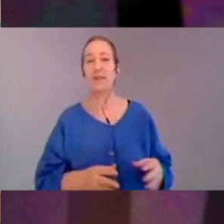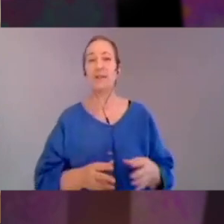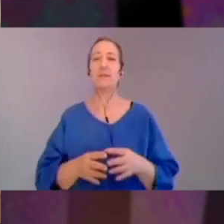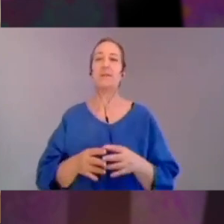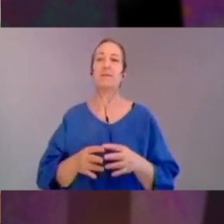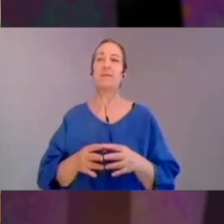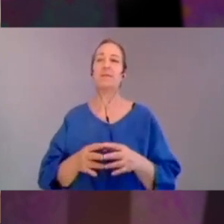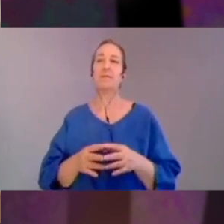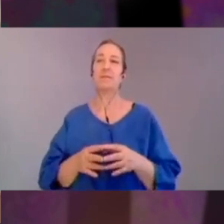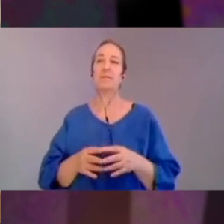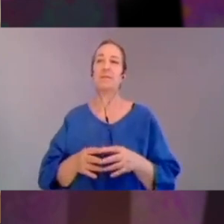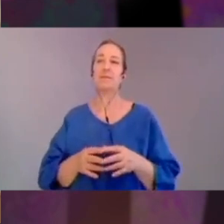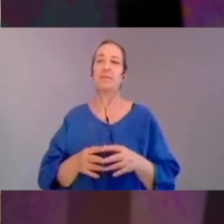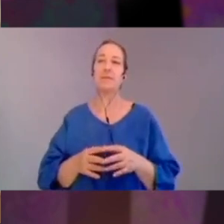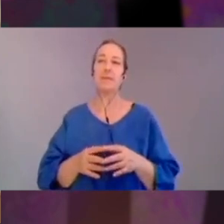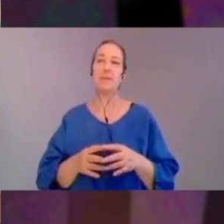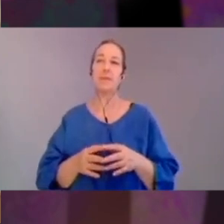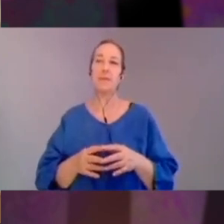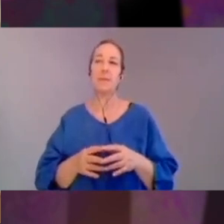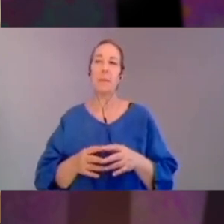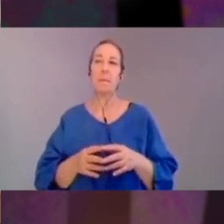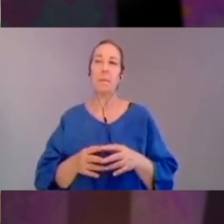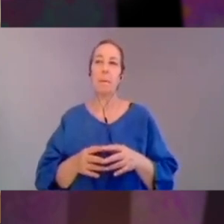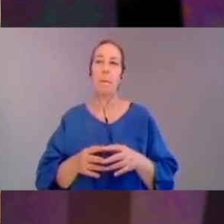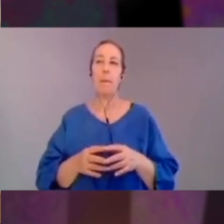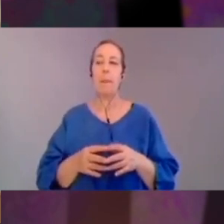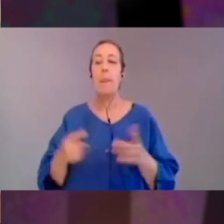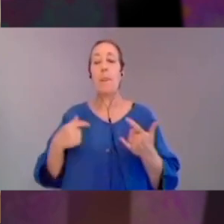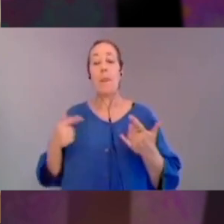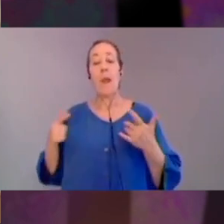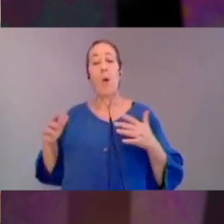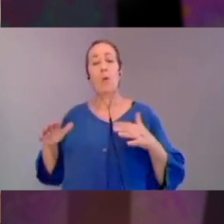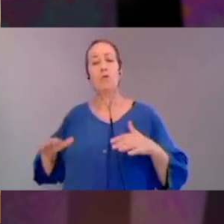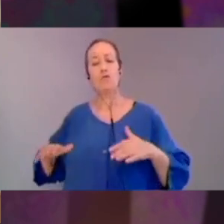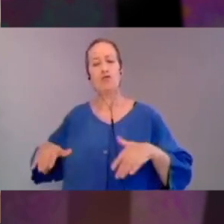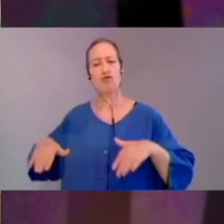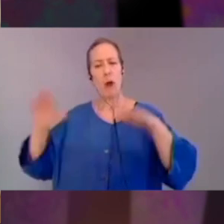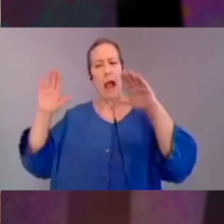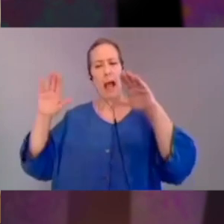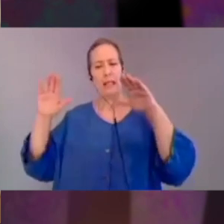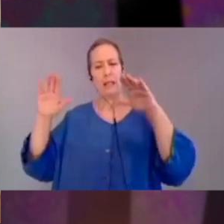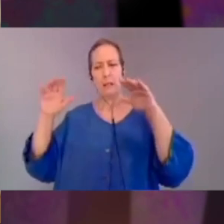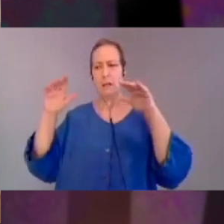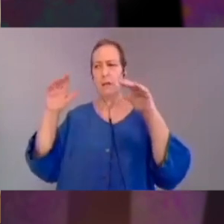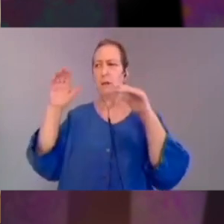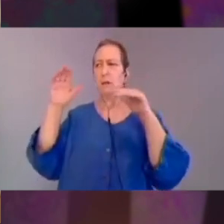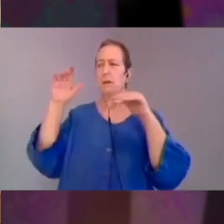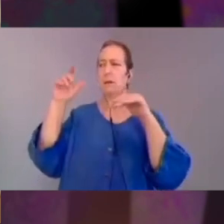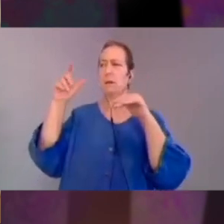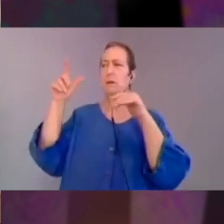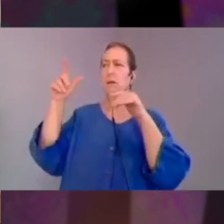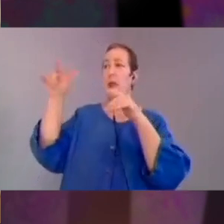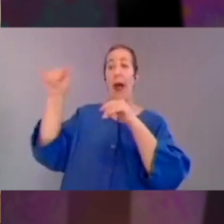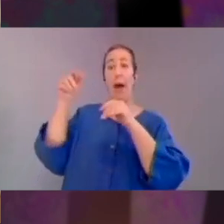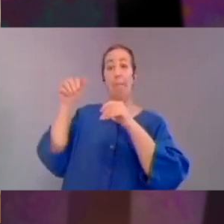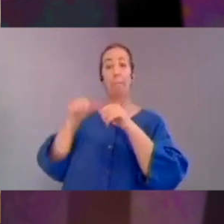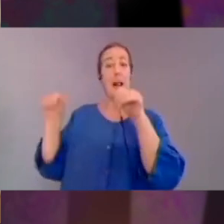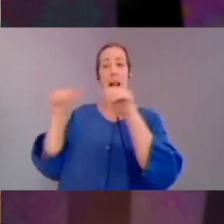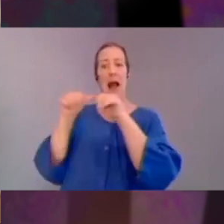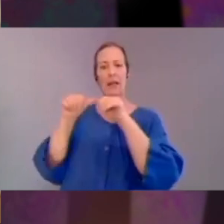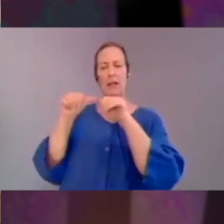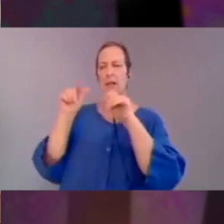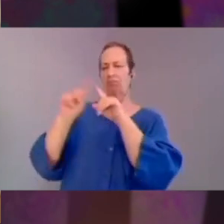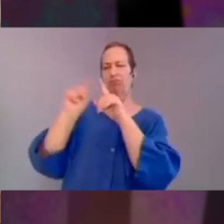I was raised by a really ethnically, culturally diverse place, you know, with a really